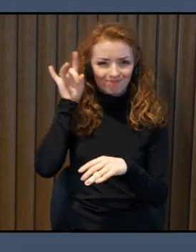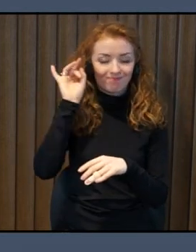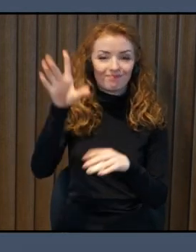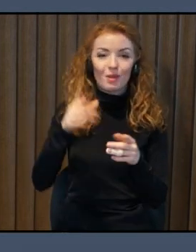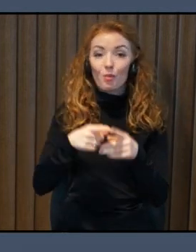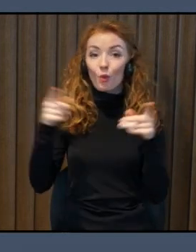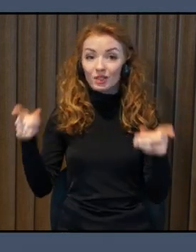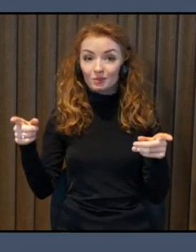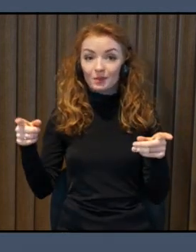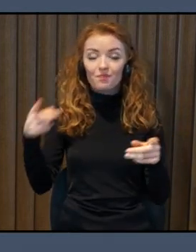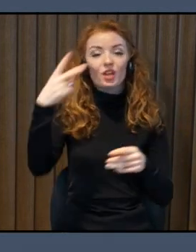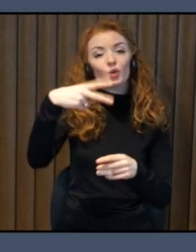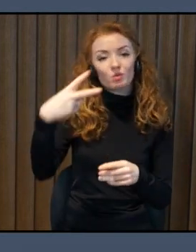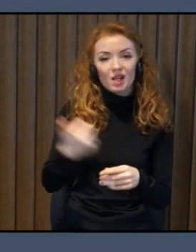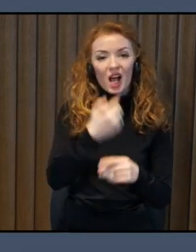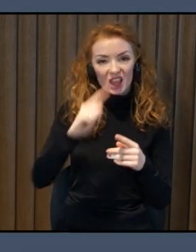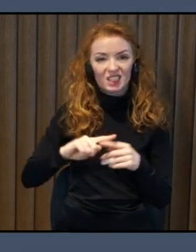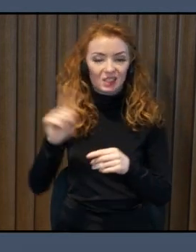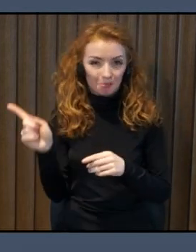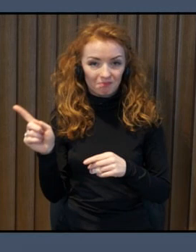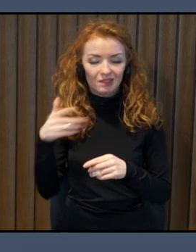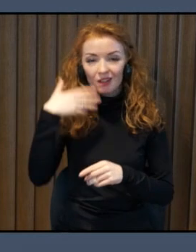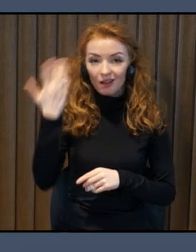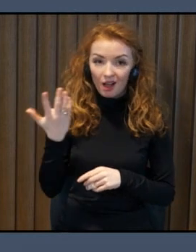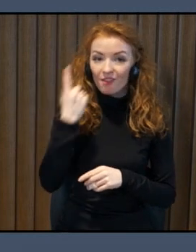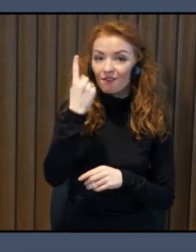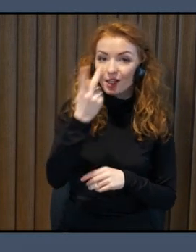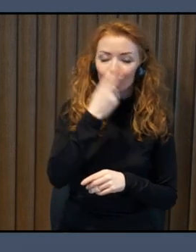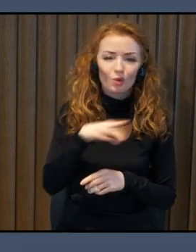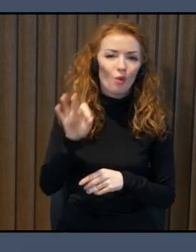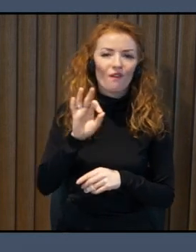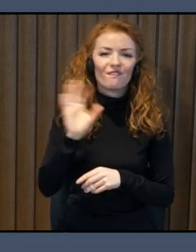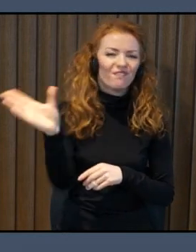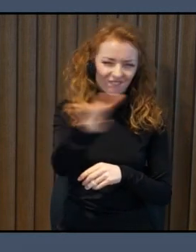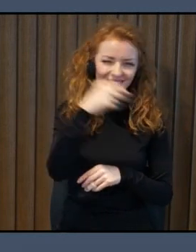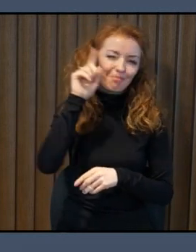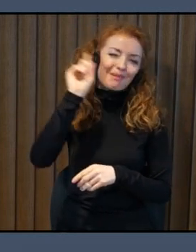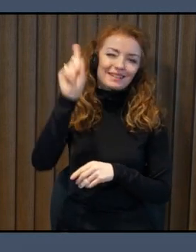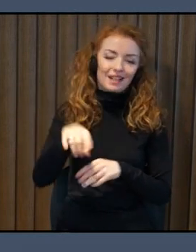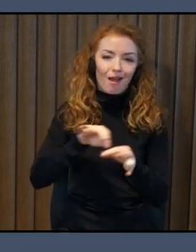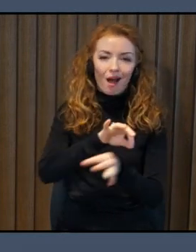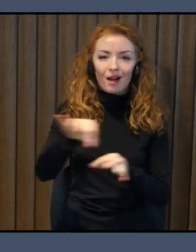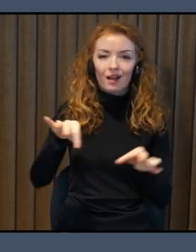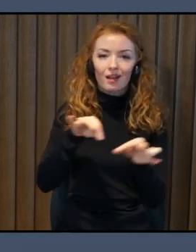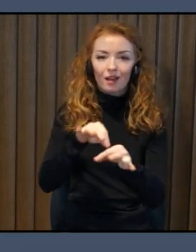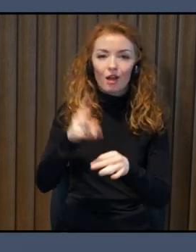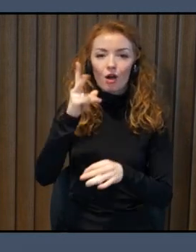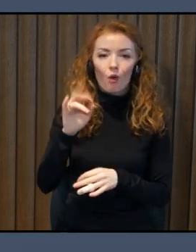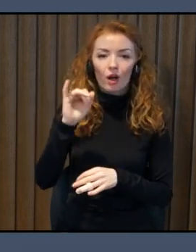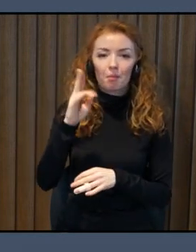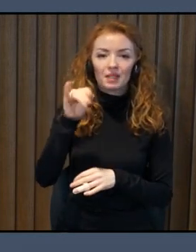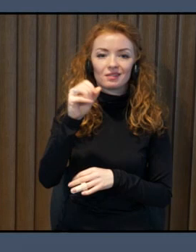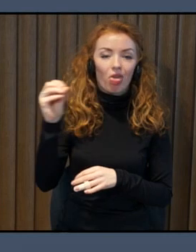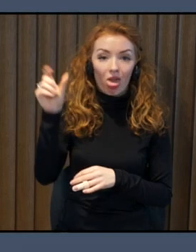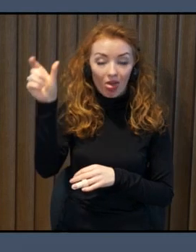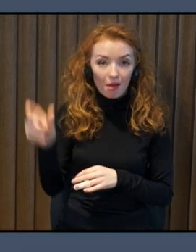the spaces. And the next stage is the 20th century, when Le